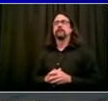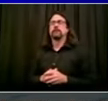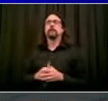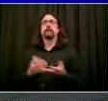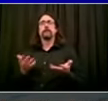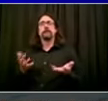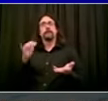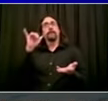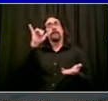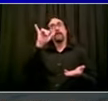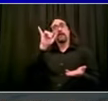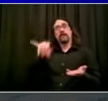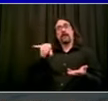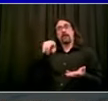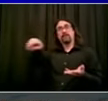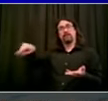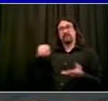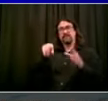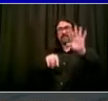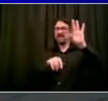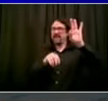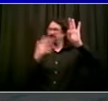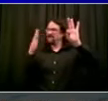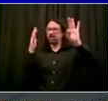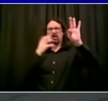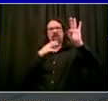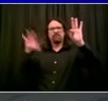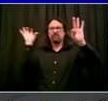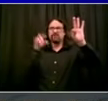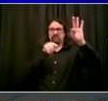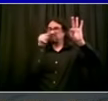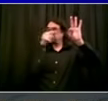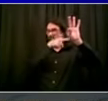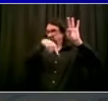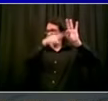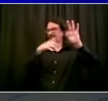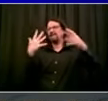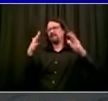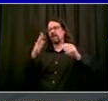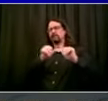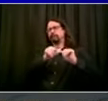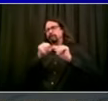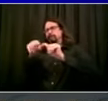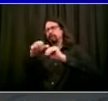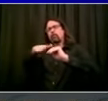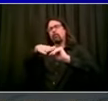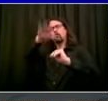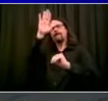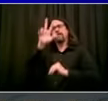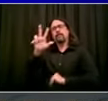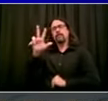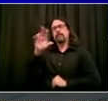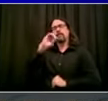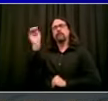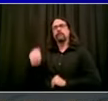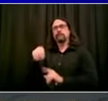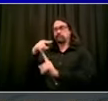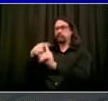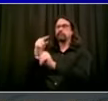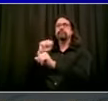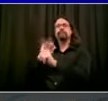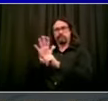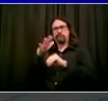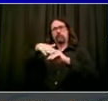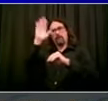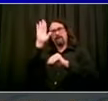12 zip code areas that are not now in the most restricted category, please go get tested so we can get the truth